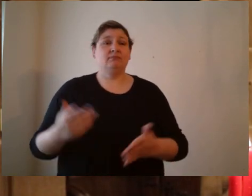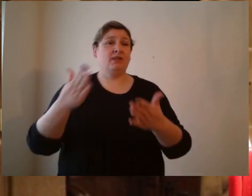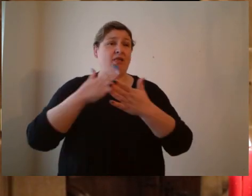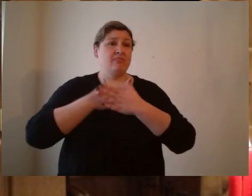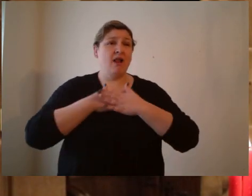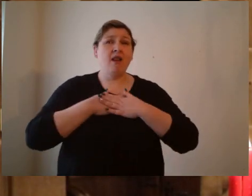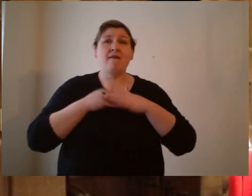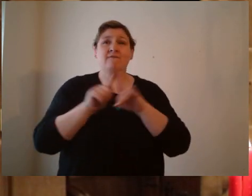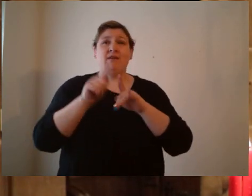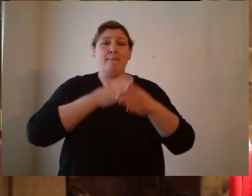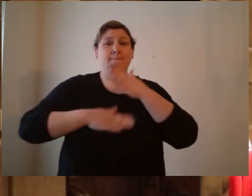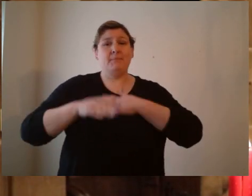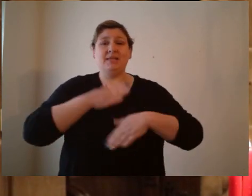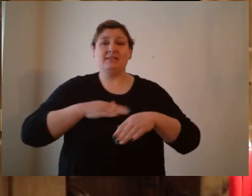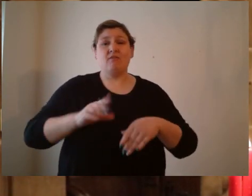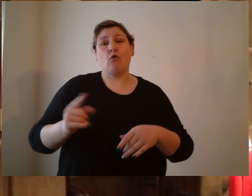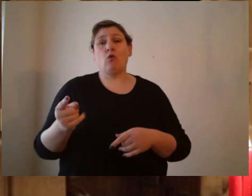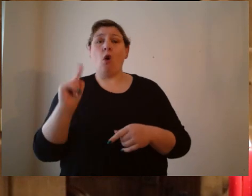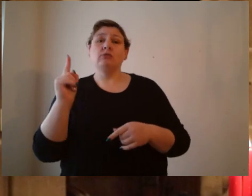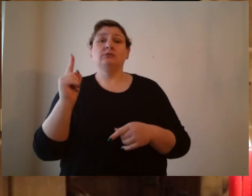That the love and peace of God